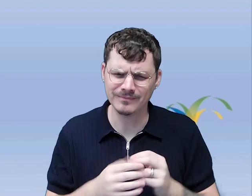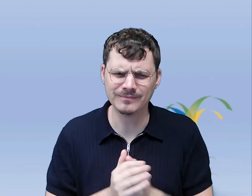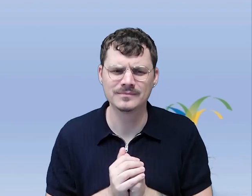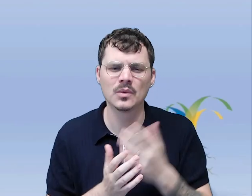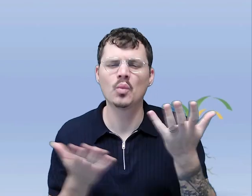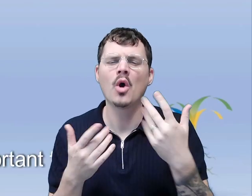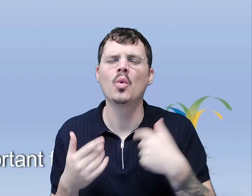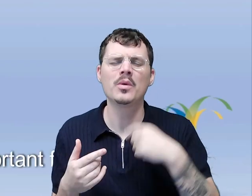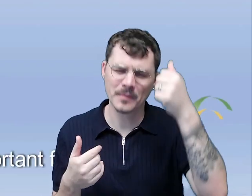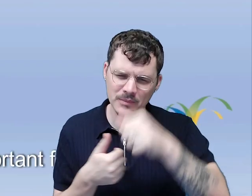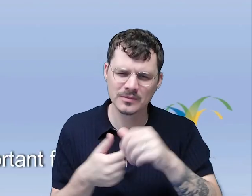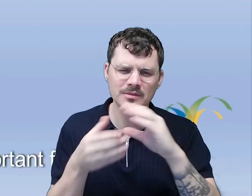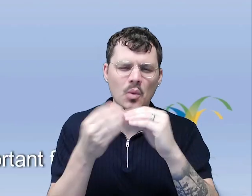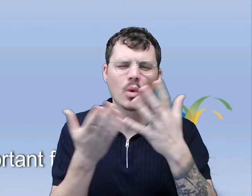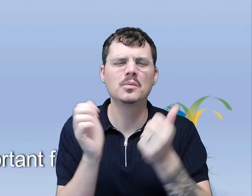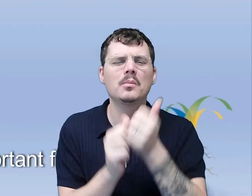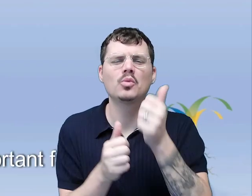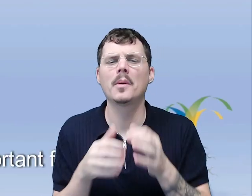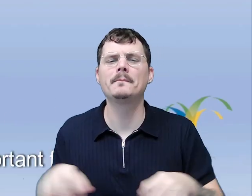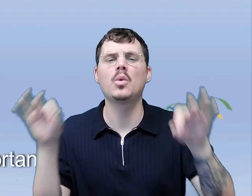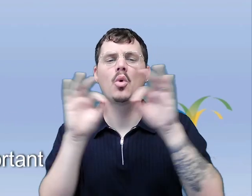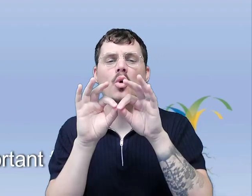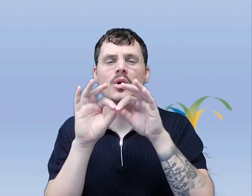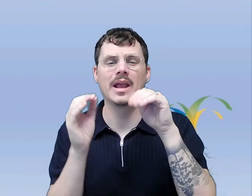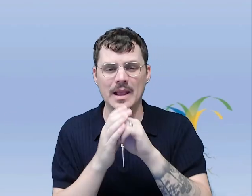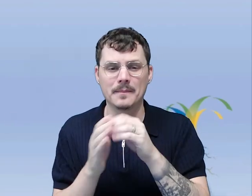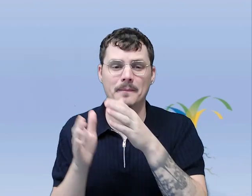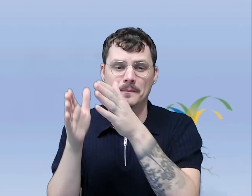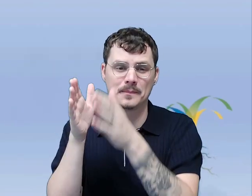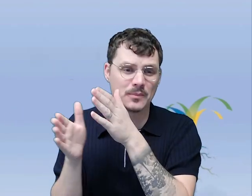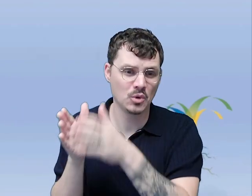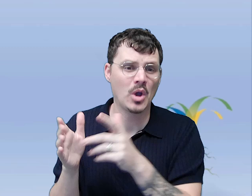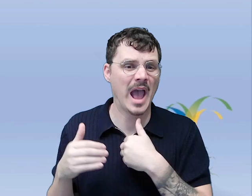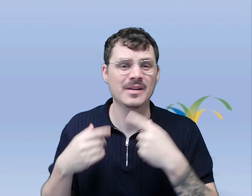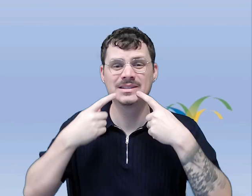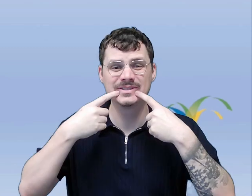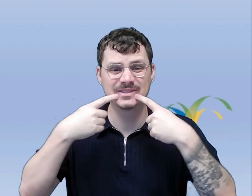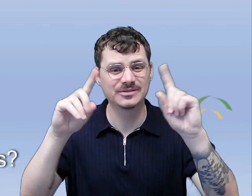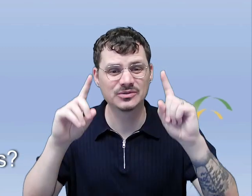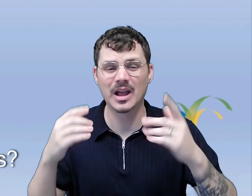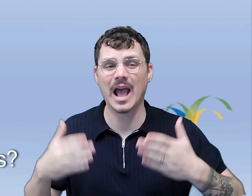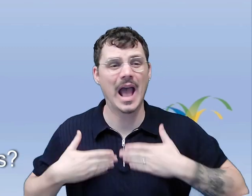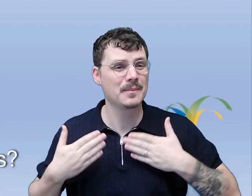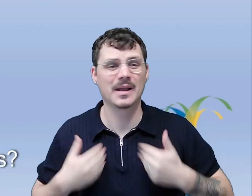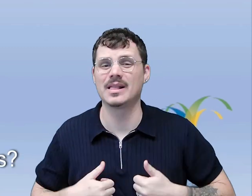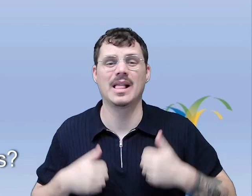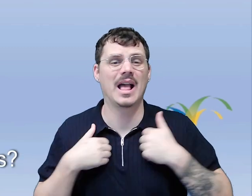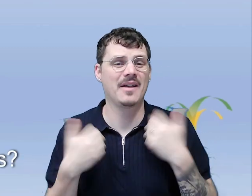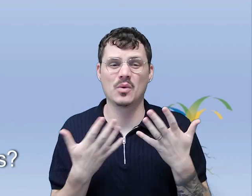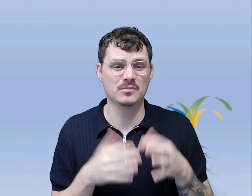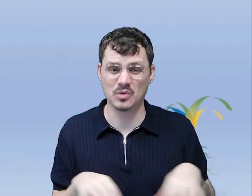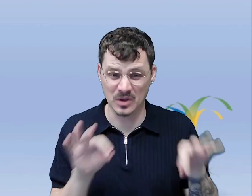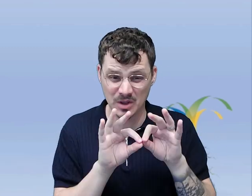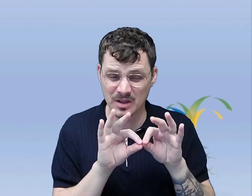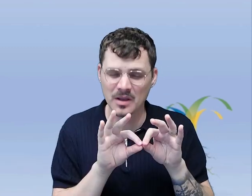so. Right? What did we say is the most important factor in people having successful, happy